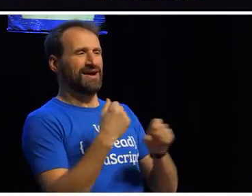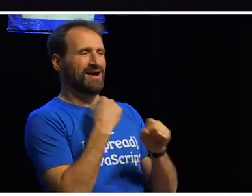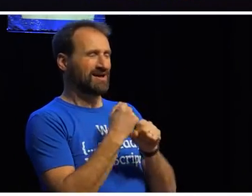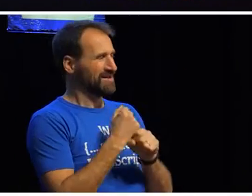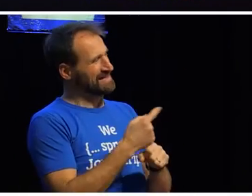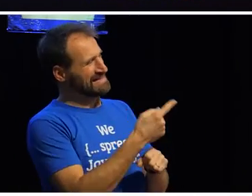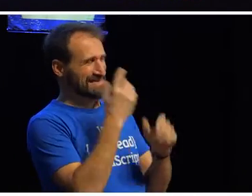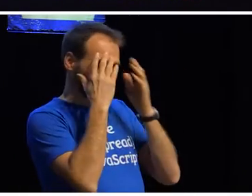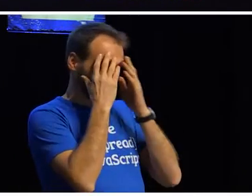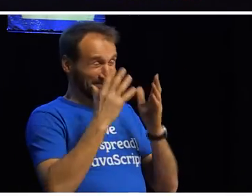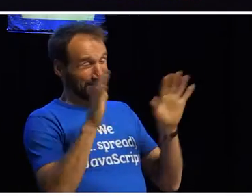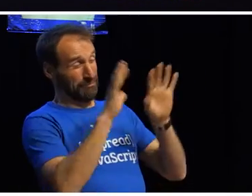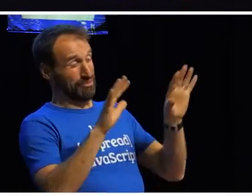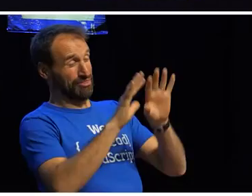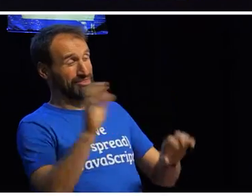messy.